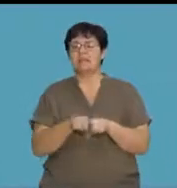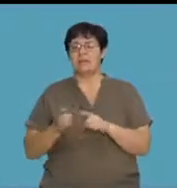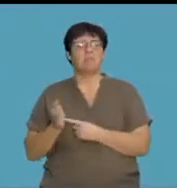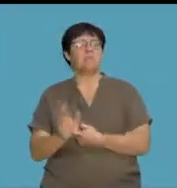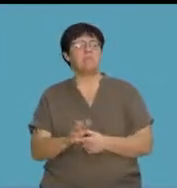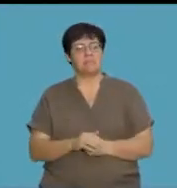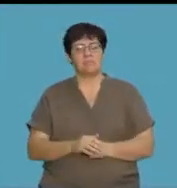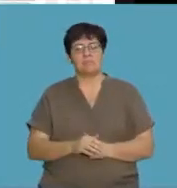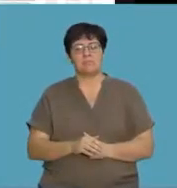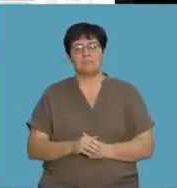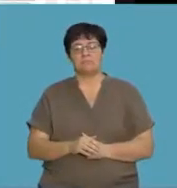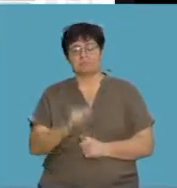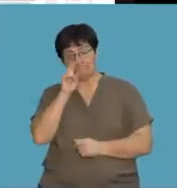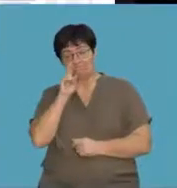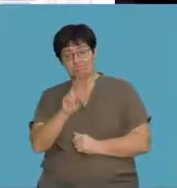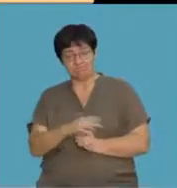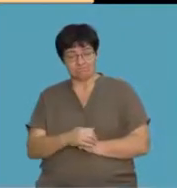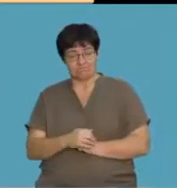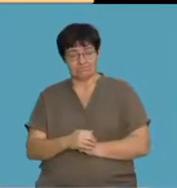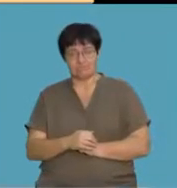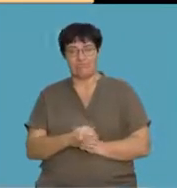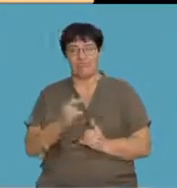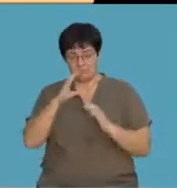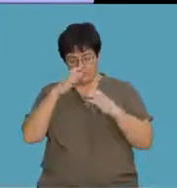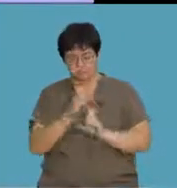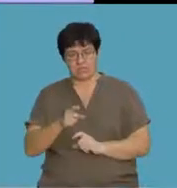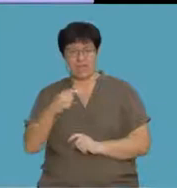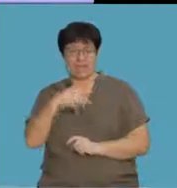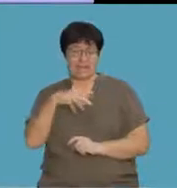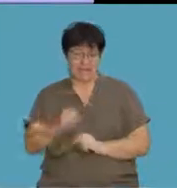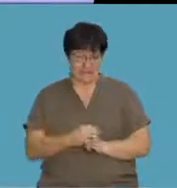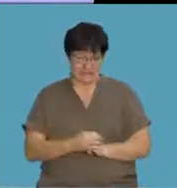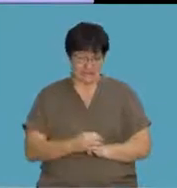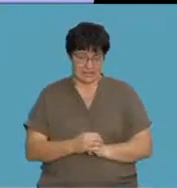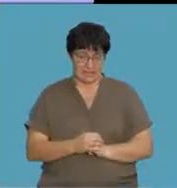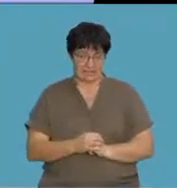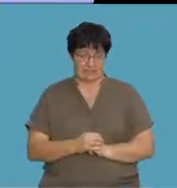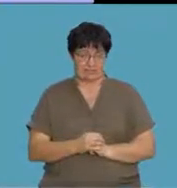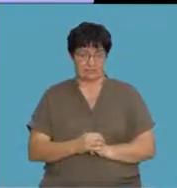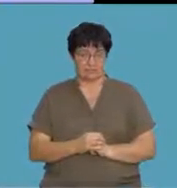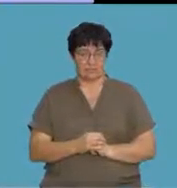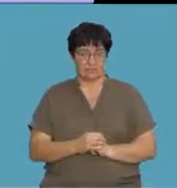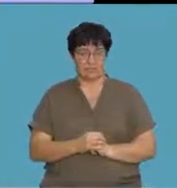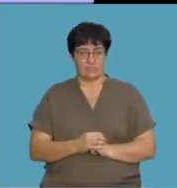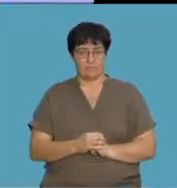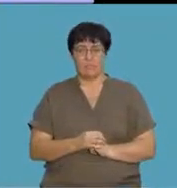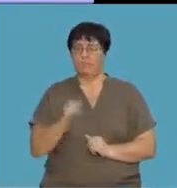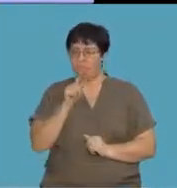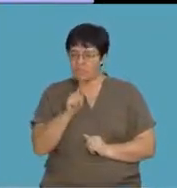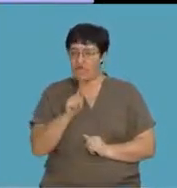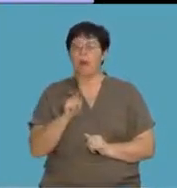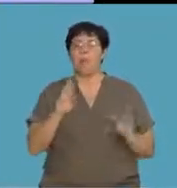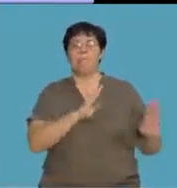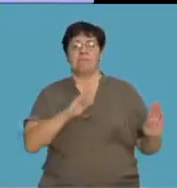but now draw our attention to a gas, right? Here's a simulation that resembles